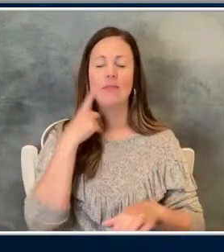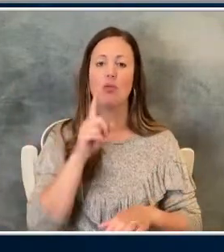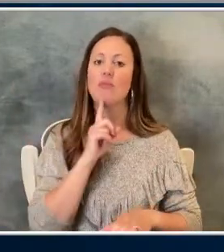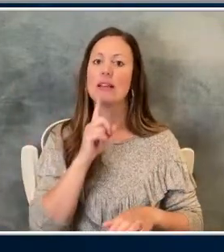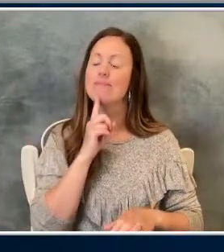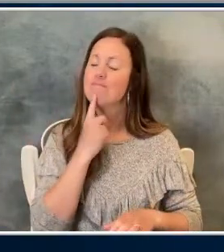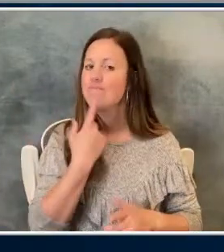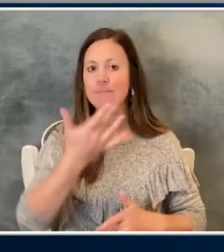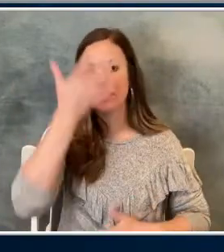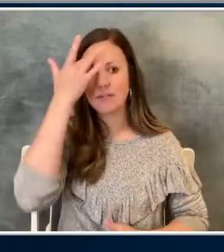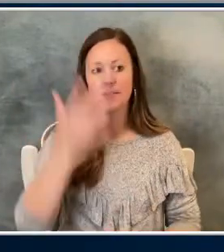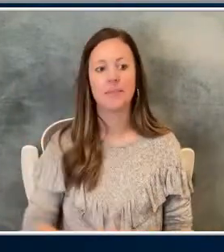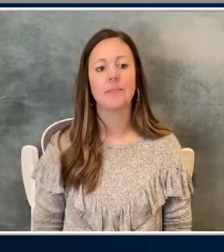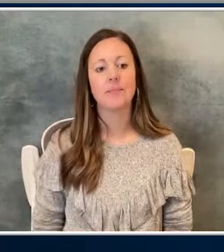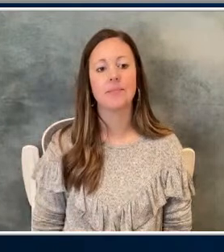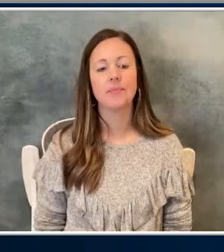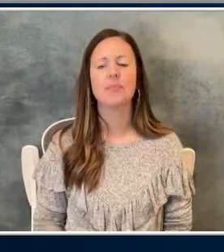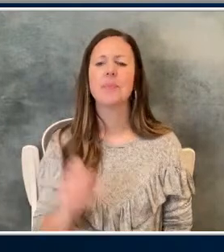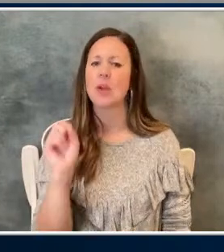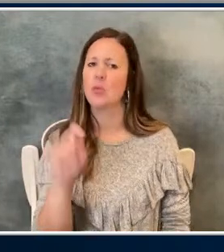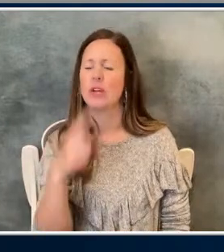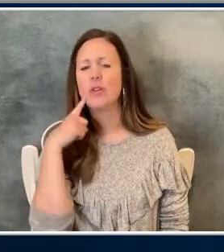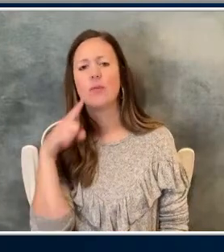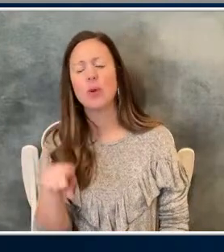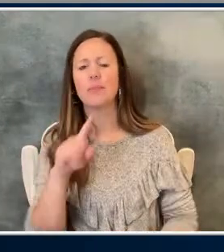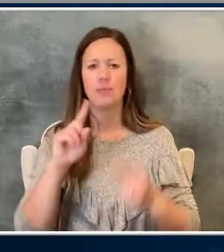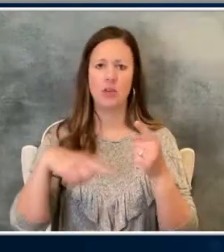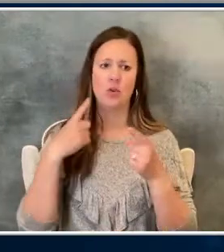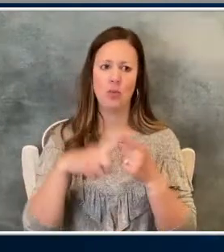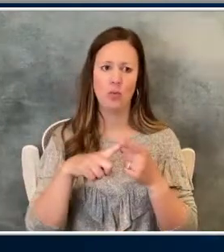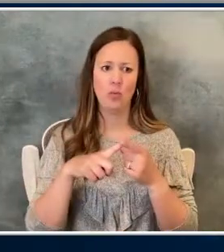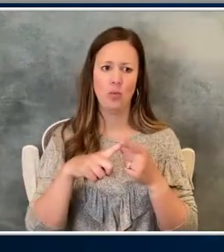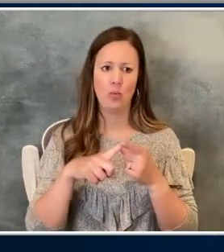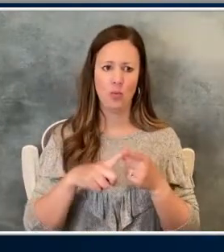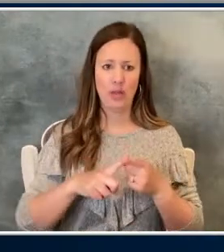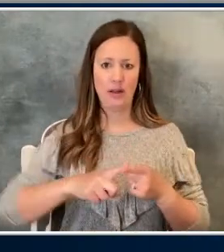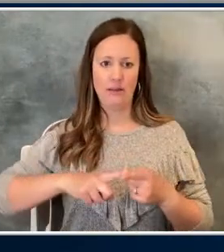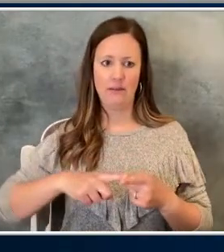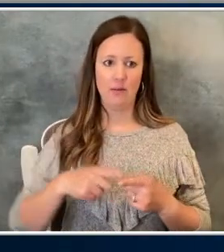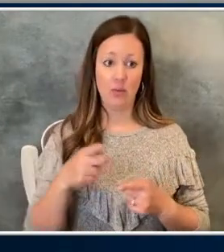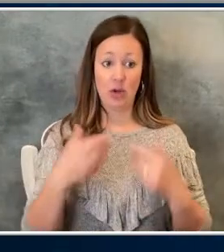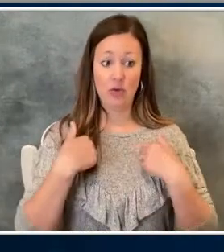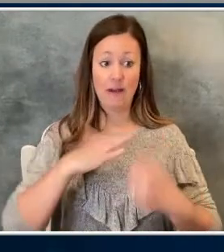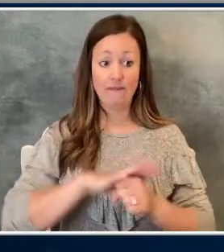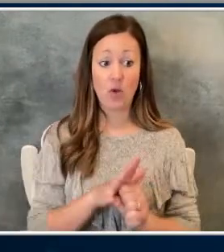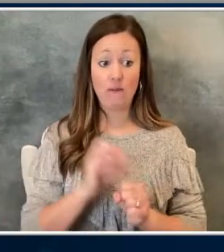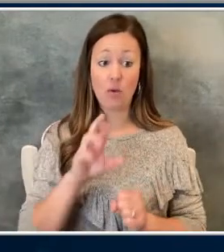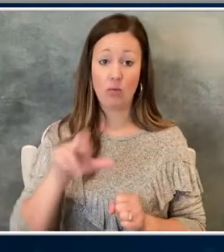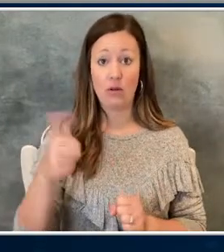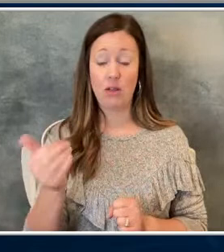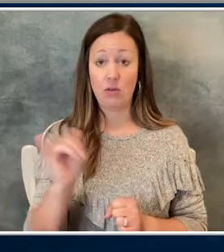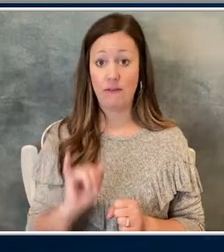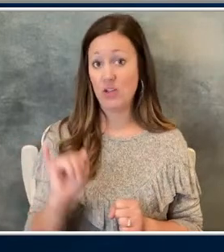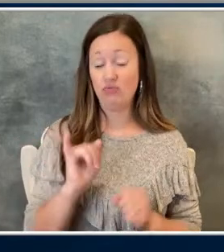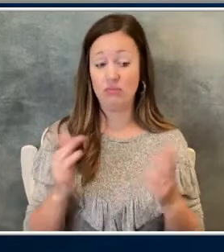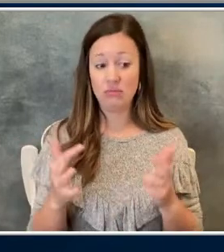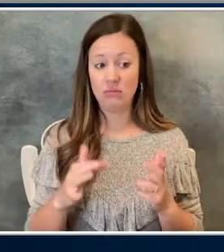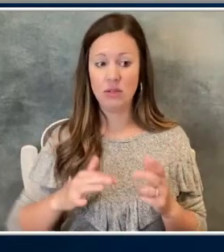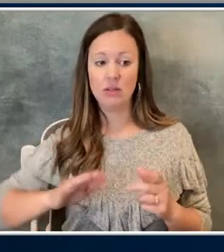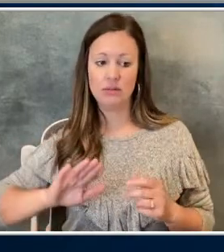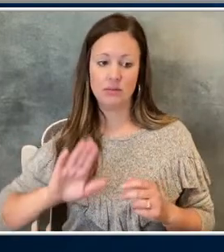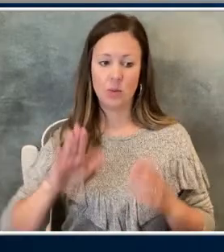for you. Jeremy wants to know, when you're getting over COVID or some other infection for that matter, it's